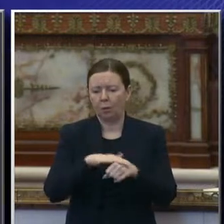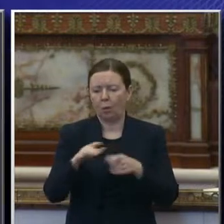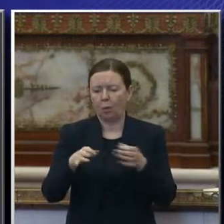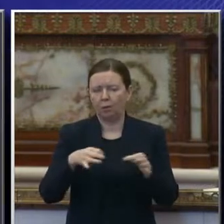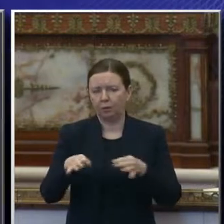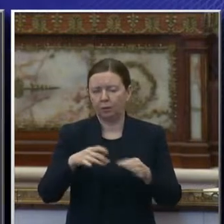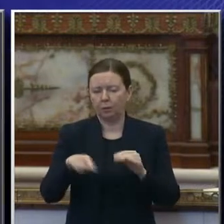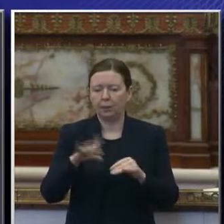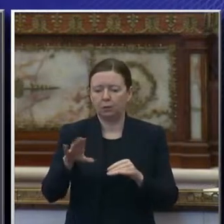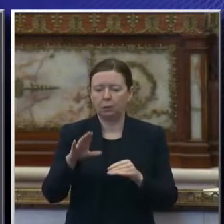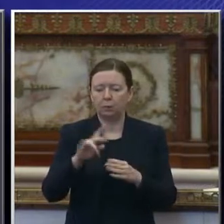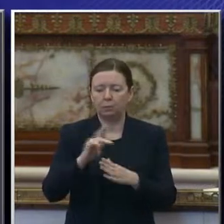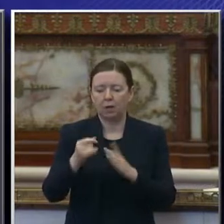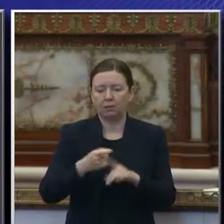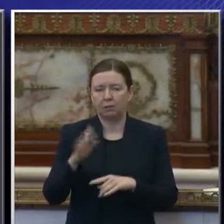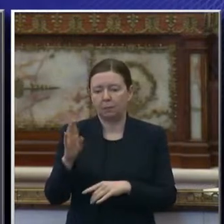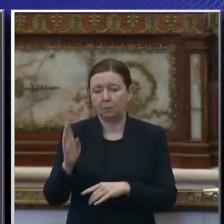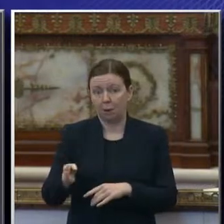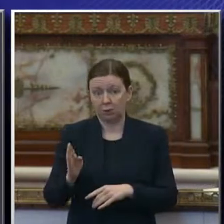in Baltimore for